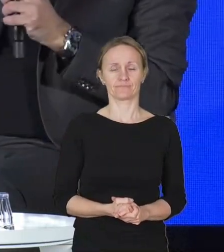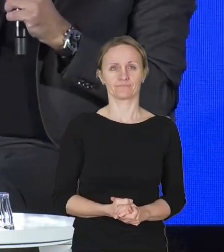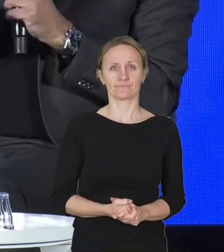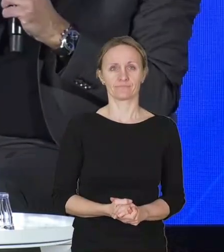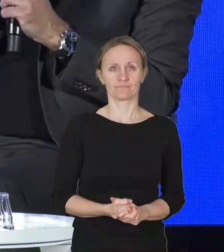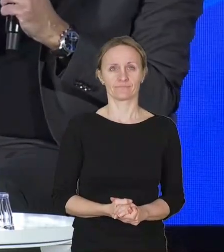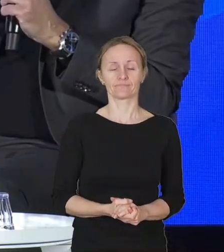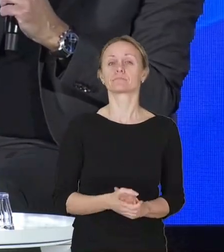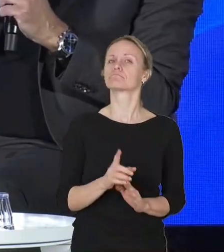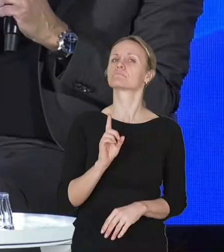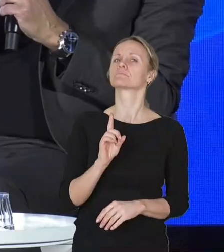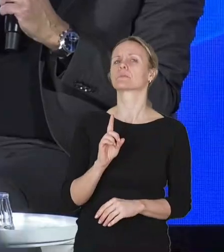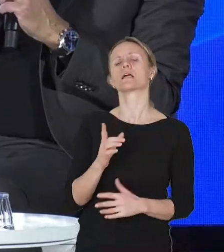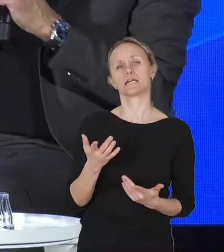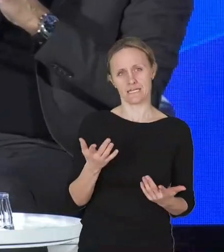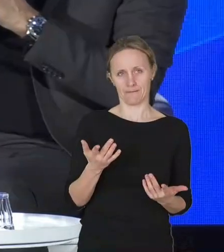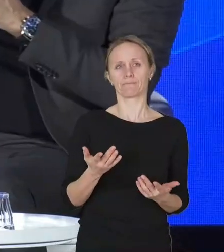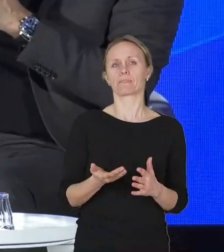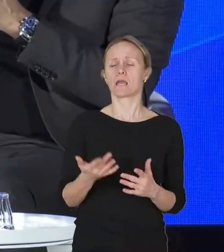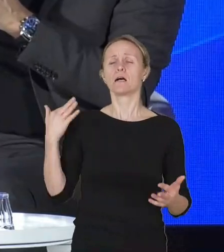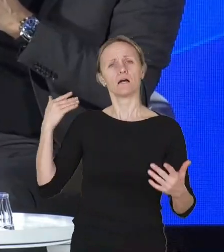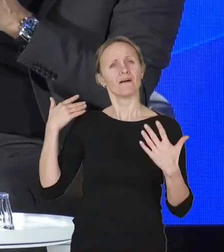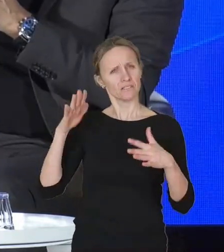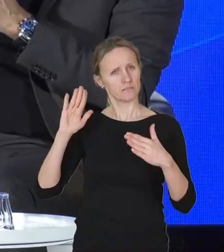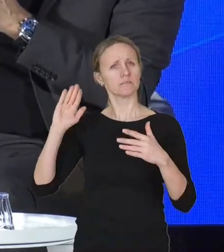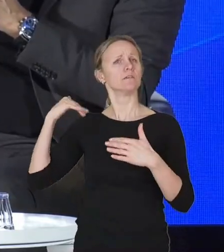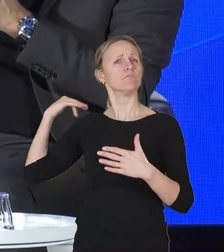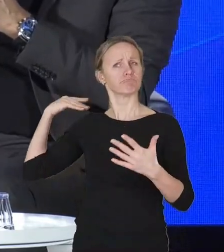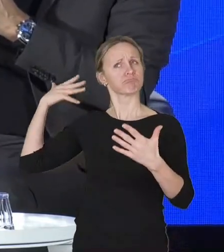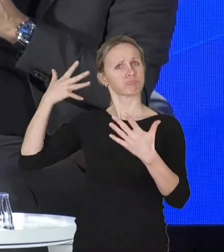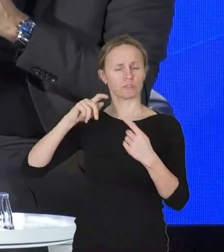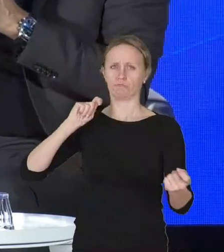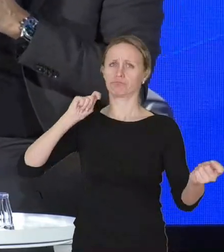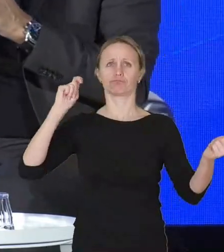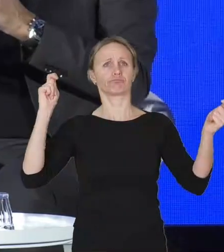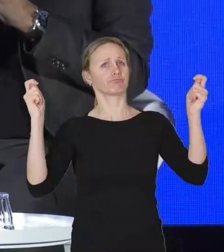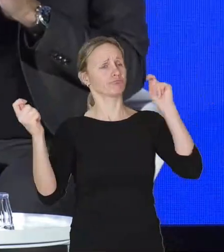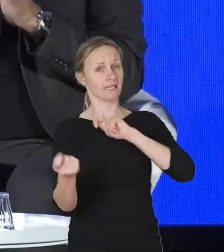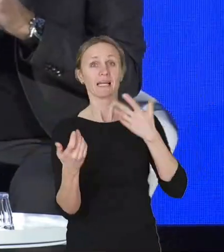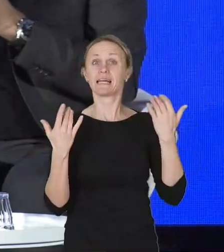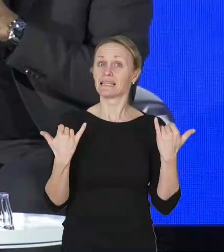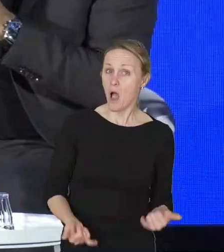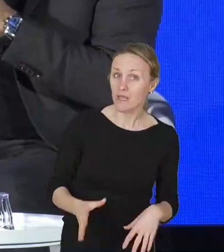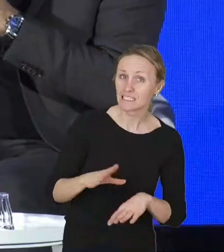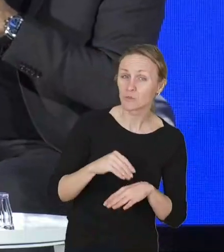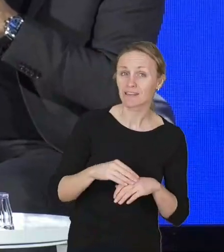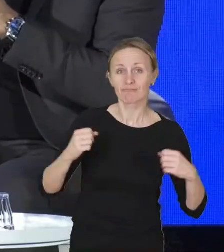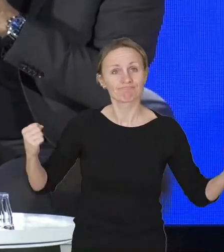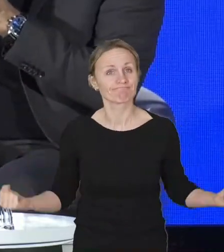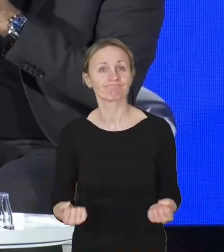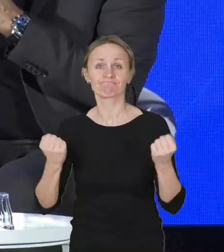what's very good for Sweden is our big multinational companies that is, of course, helping a lot in